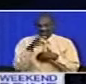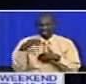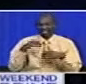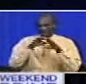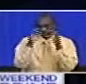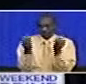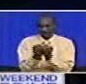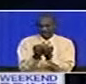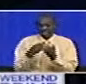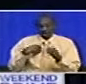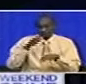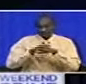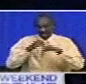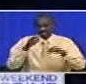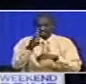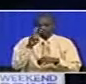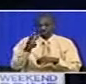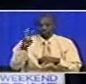world online.